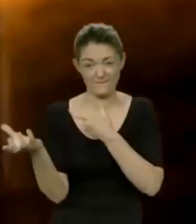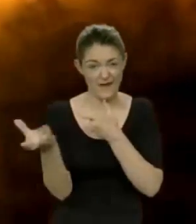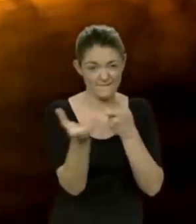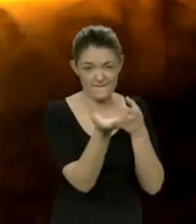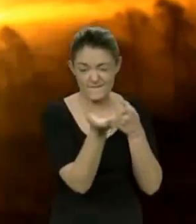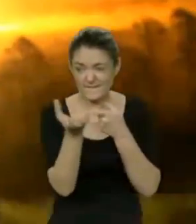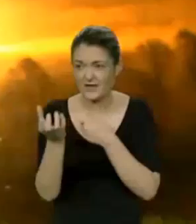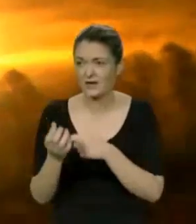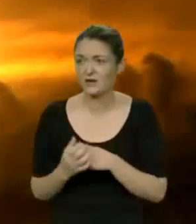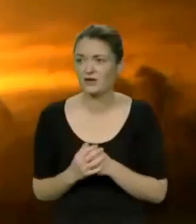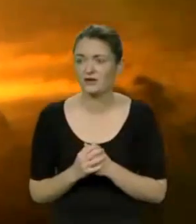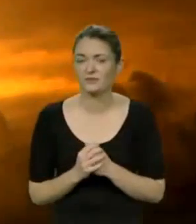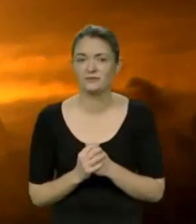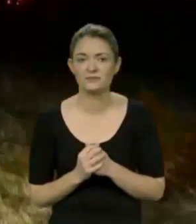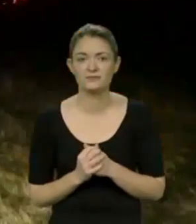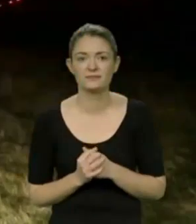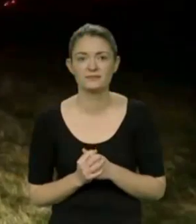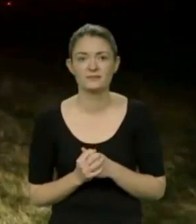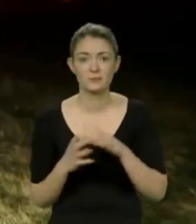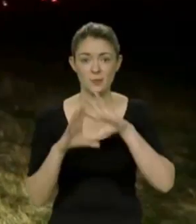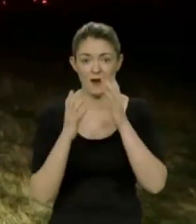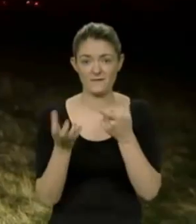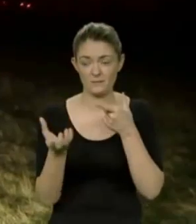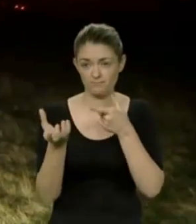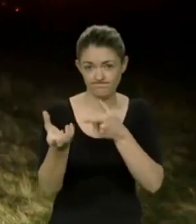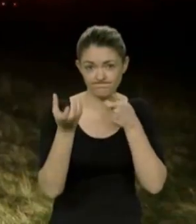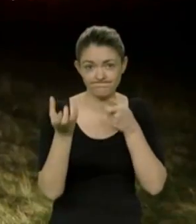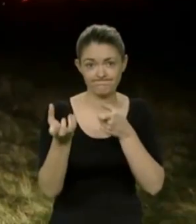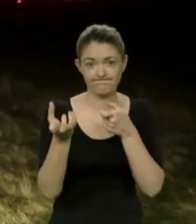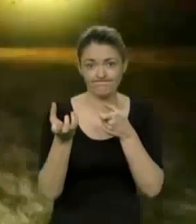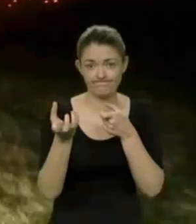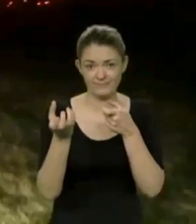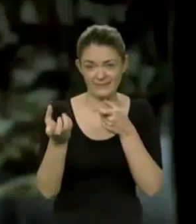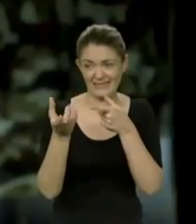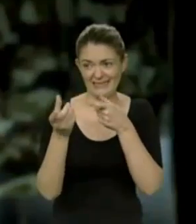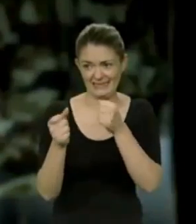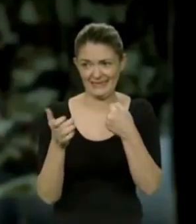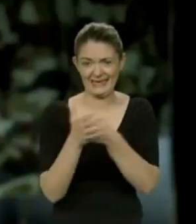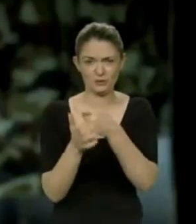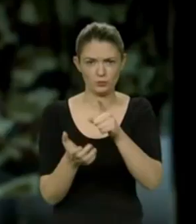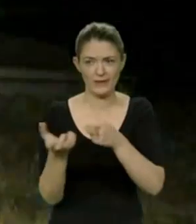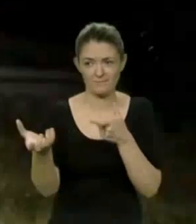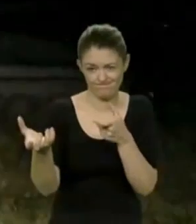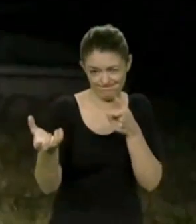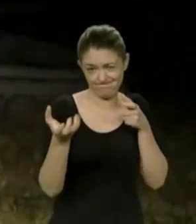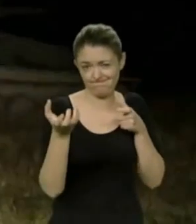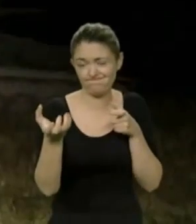One of the coolest things I've ever seen in my life, like. So once I popped off a shot, the force of it was hitting me as